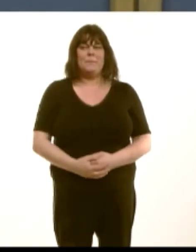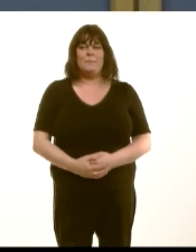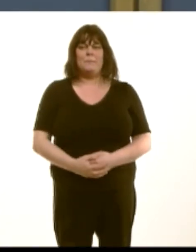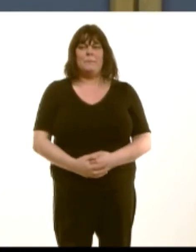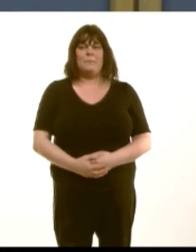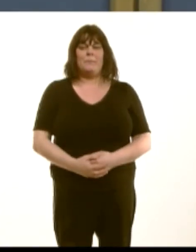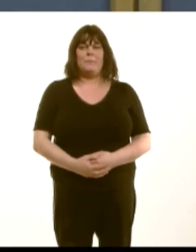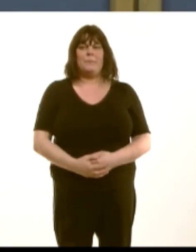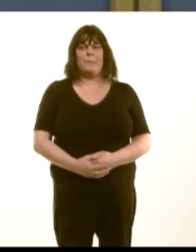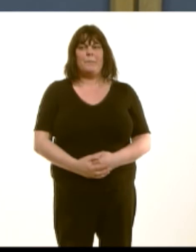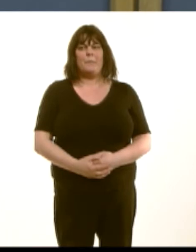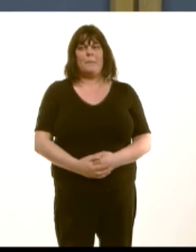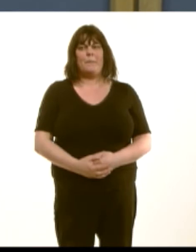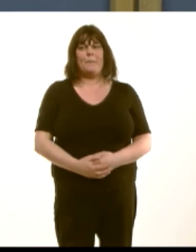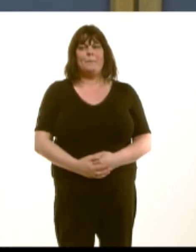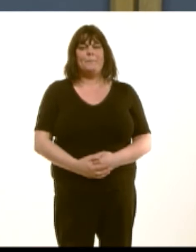Alan Fred Jones.